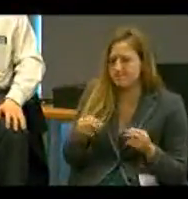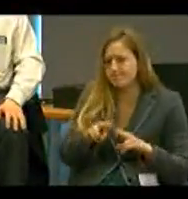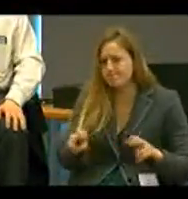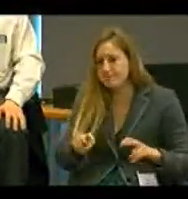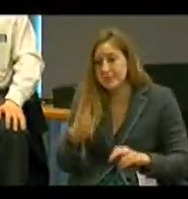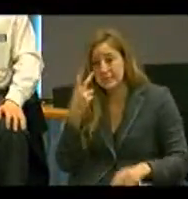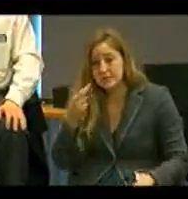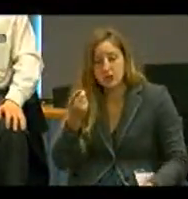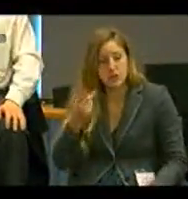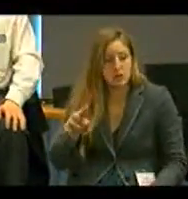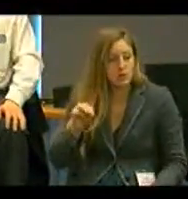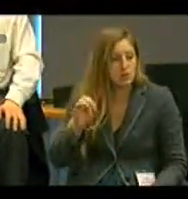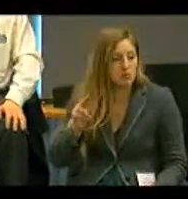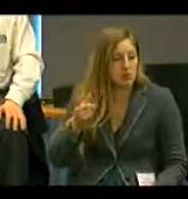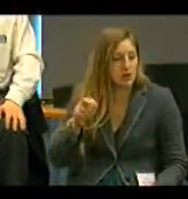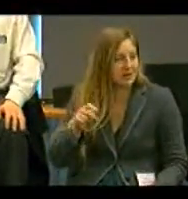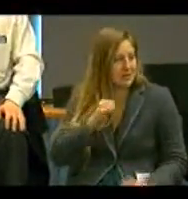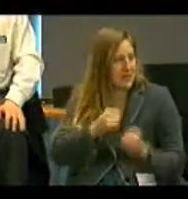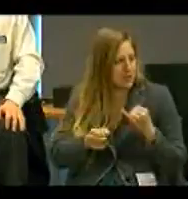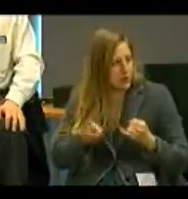Morgan's last 2 bullet points there.